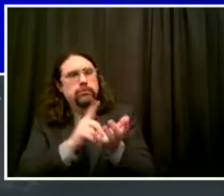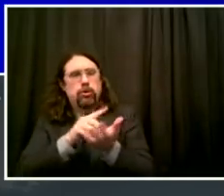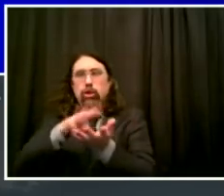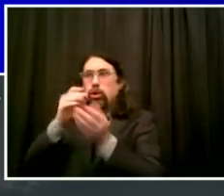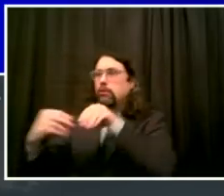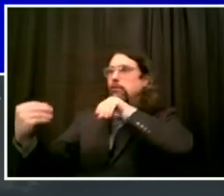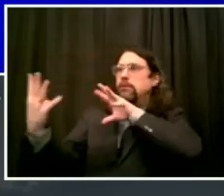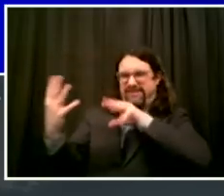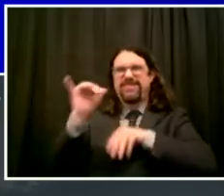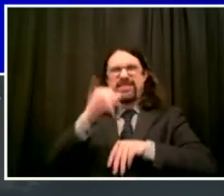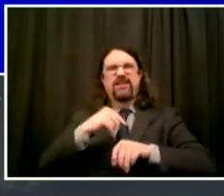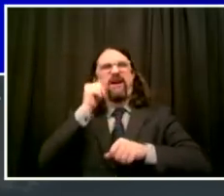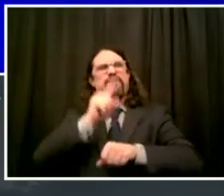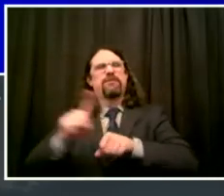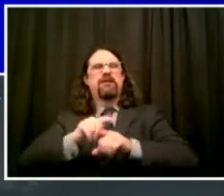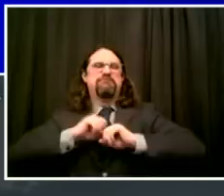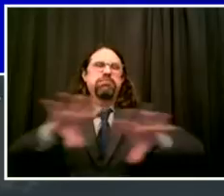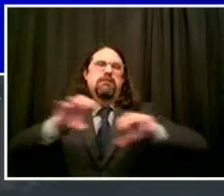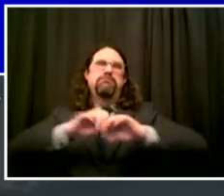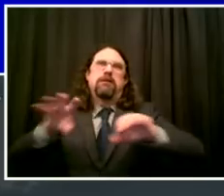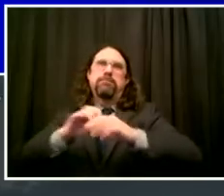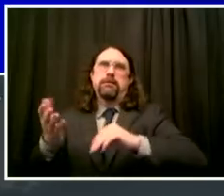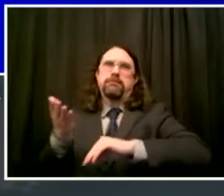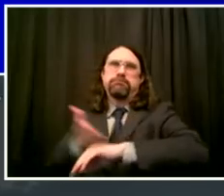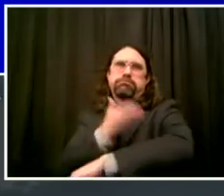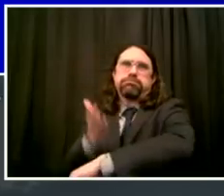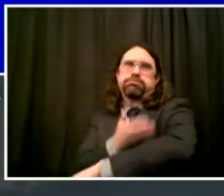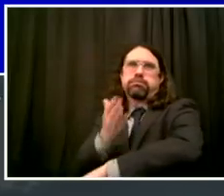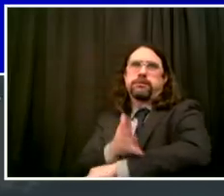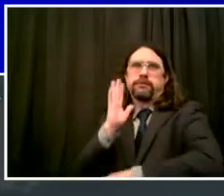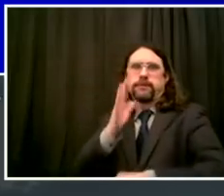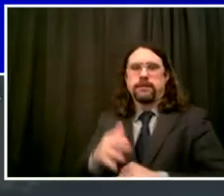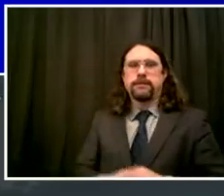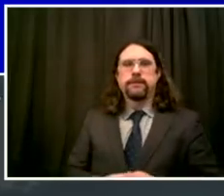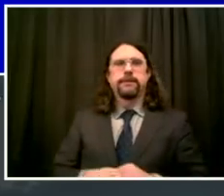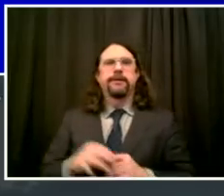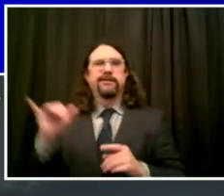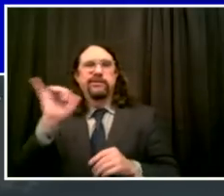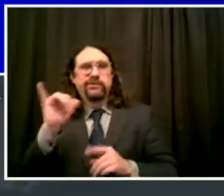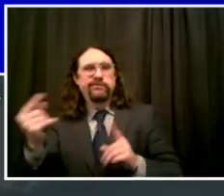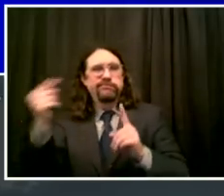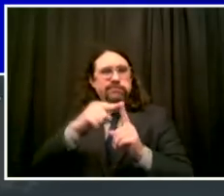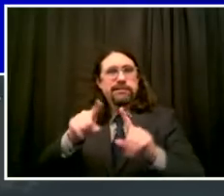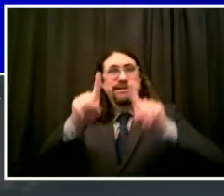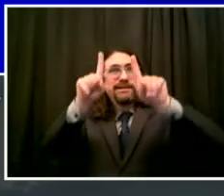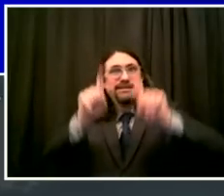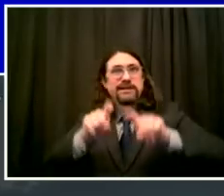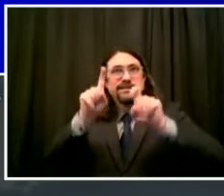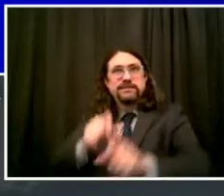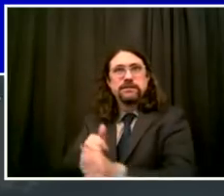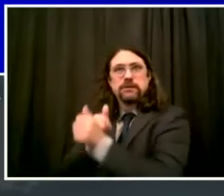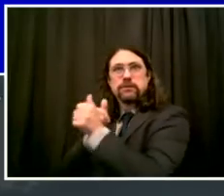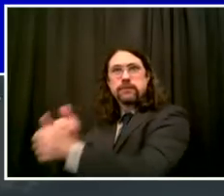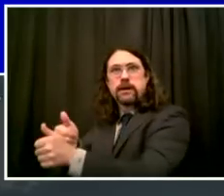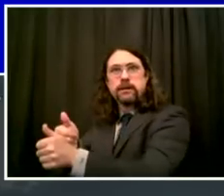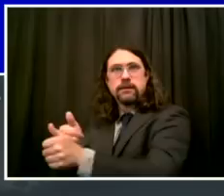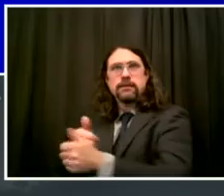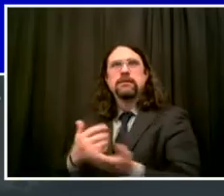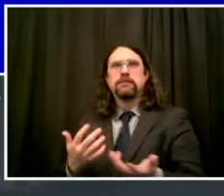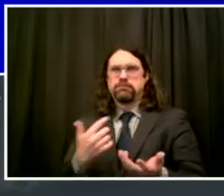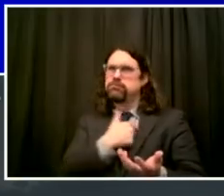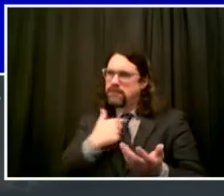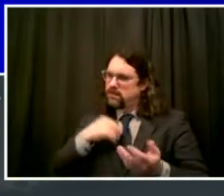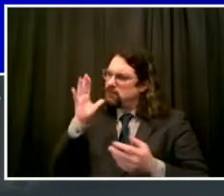This testing and tracing is the thing that you're going to see grow and grow in the coming weeks. It's absolutely crucial to how we move past this phase